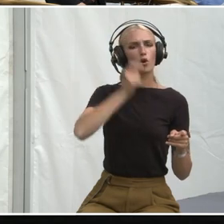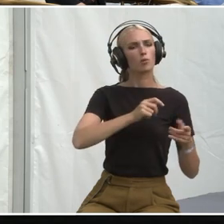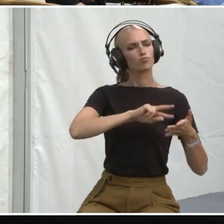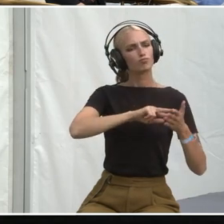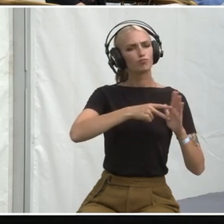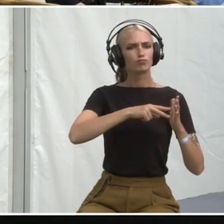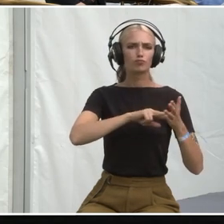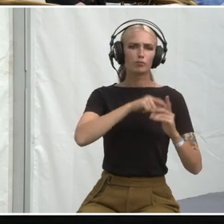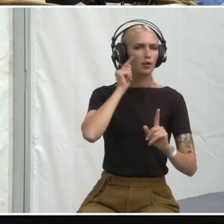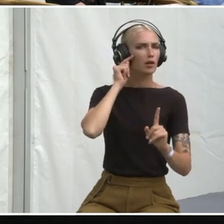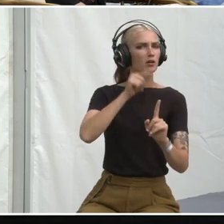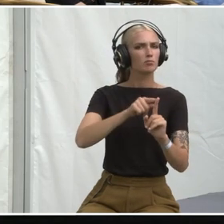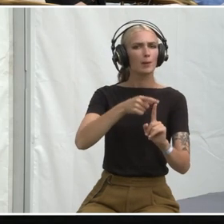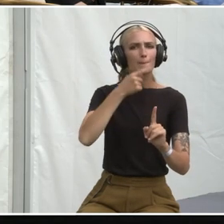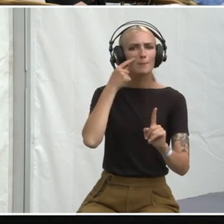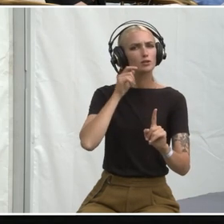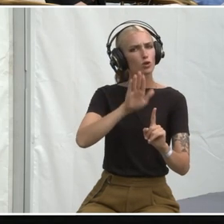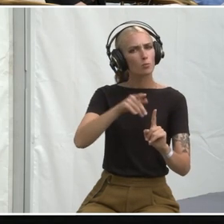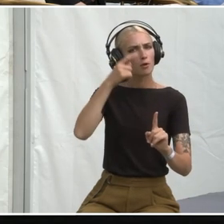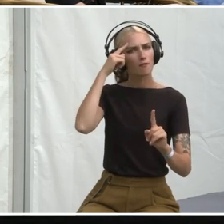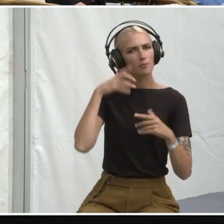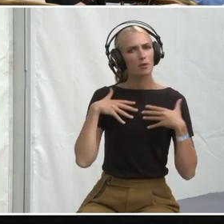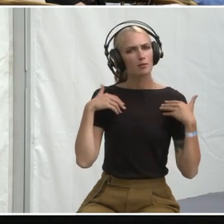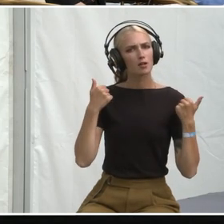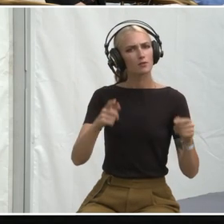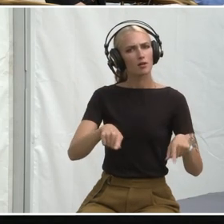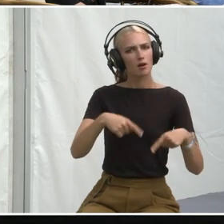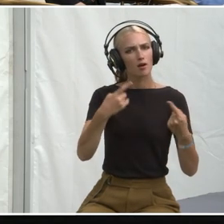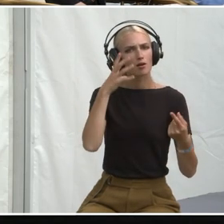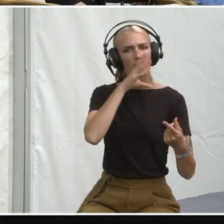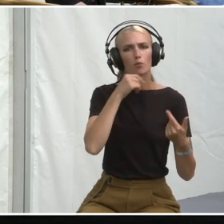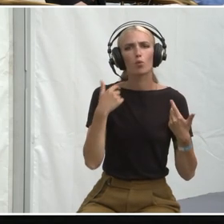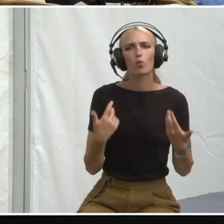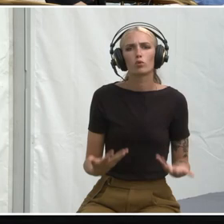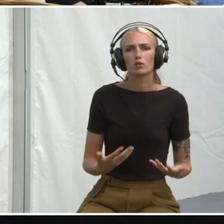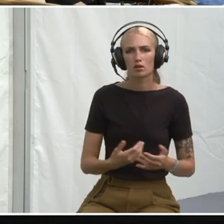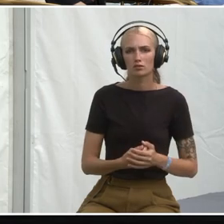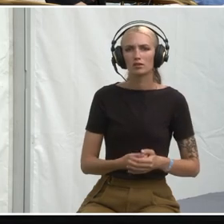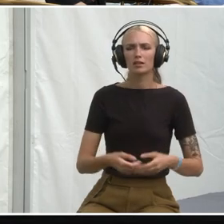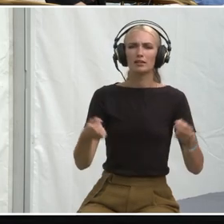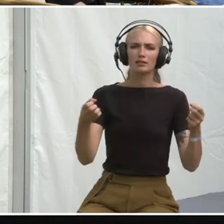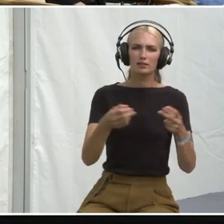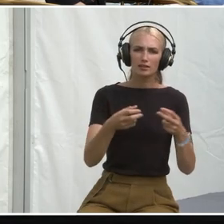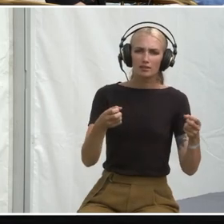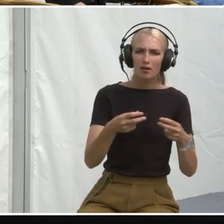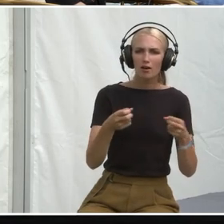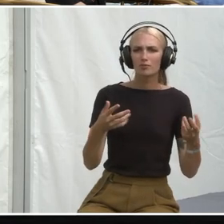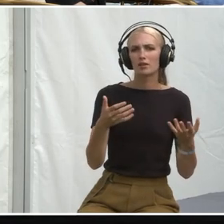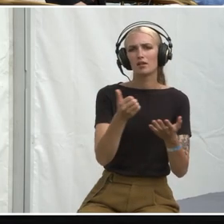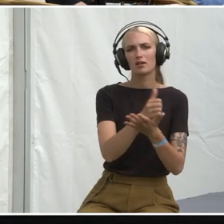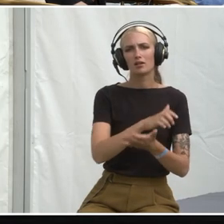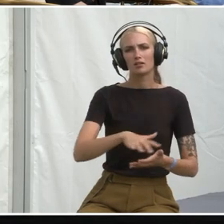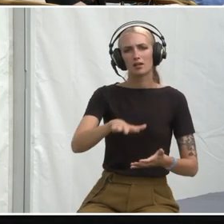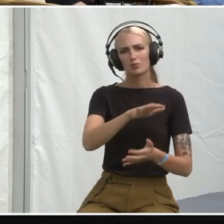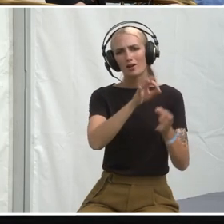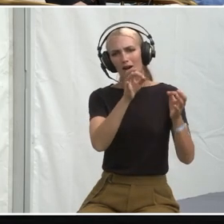men's health. The Minister for Digitalization and Equal Rights, they are connected in Denmark. I don't know why, but